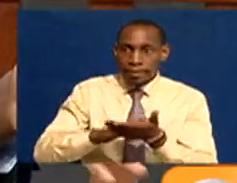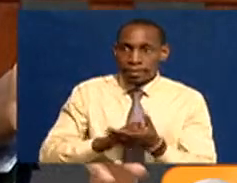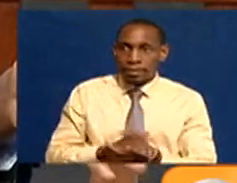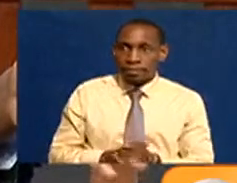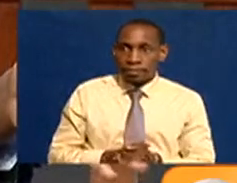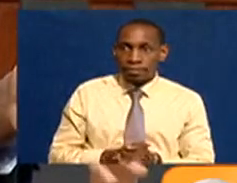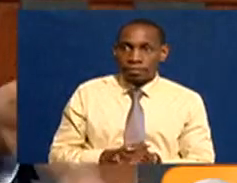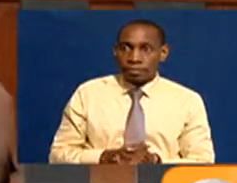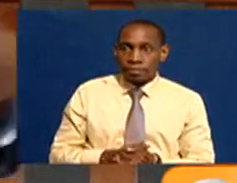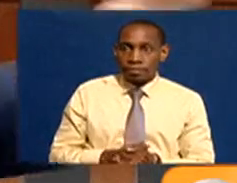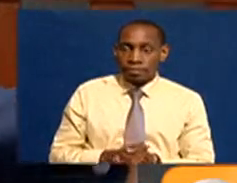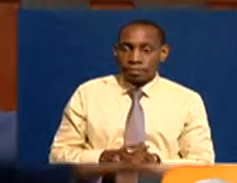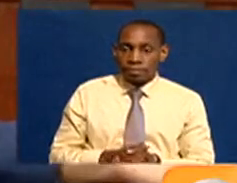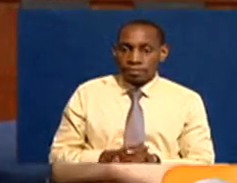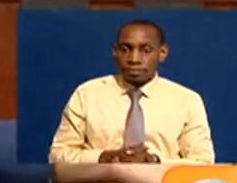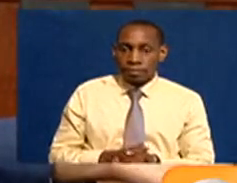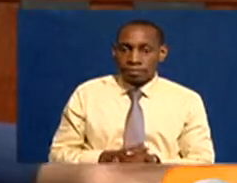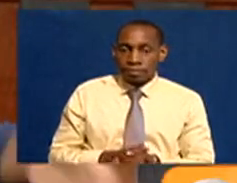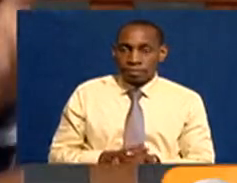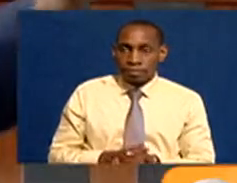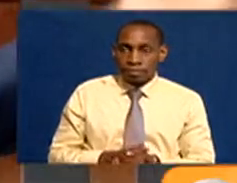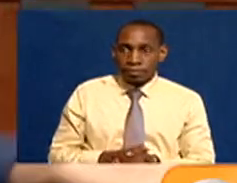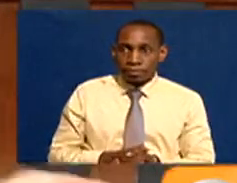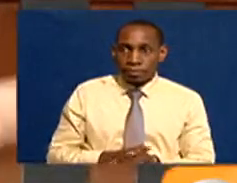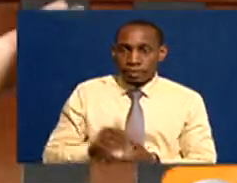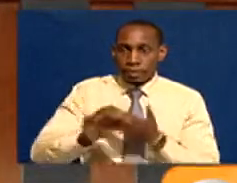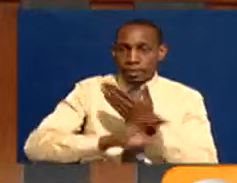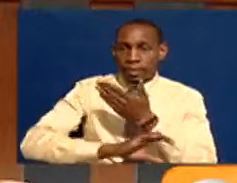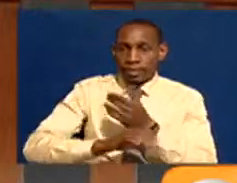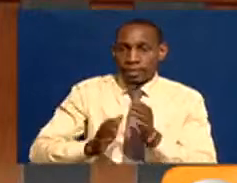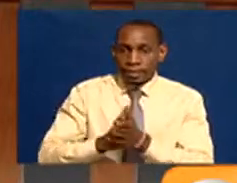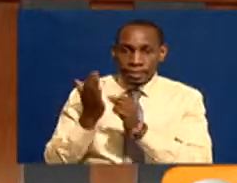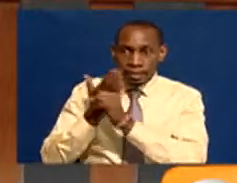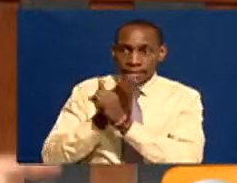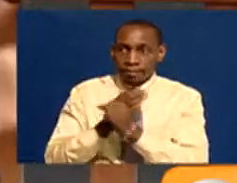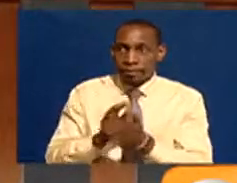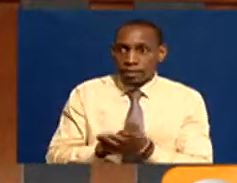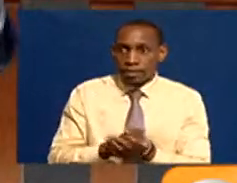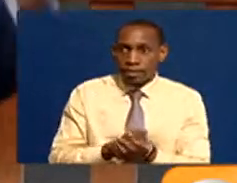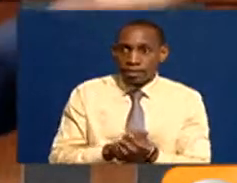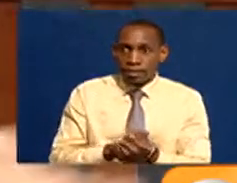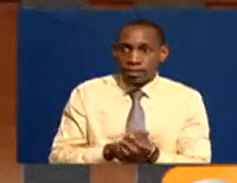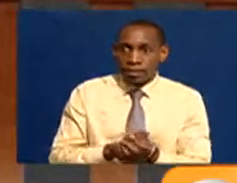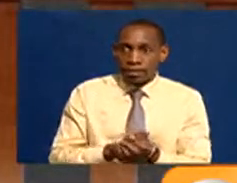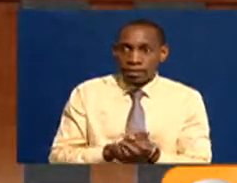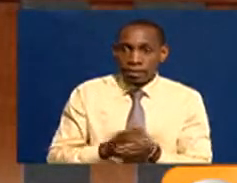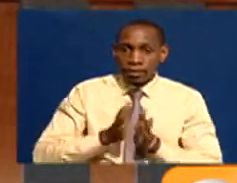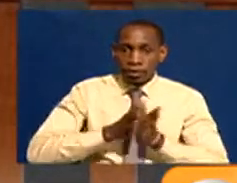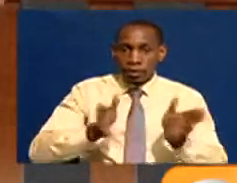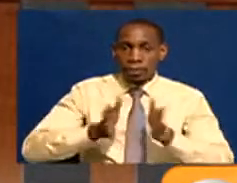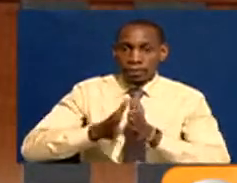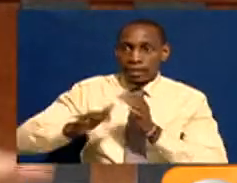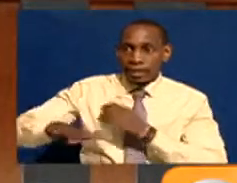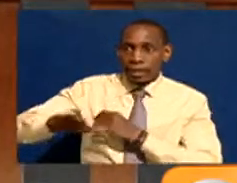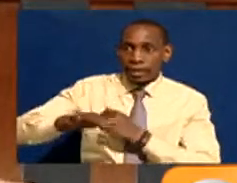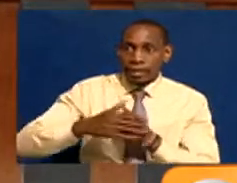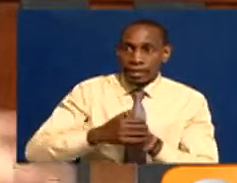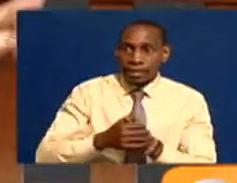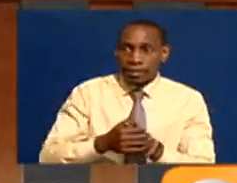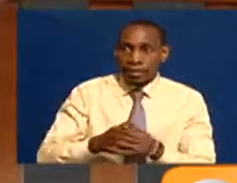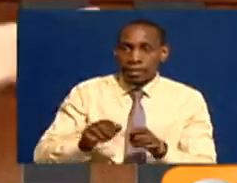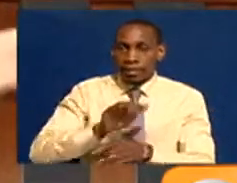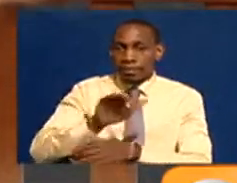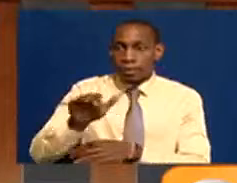for poor people. So we are blessed with that. In other countries, meat is for rich people. So by opening up those areas and asking